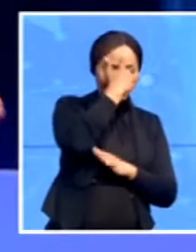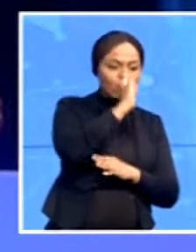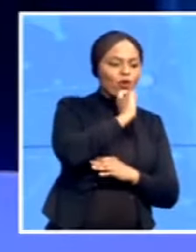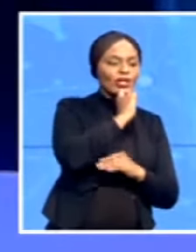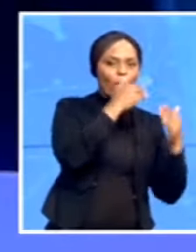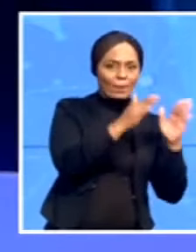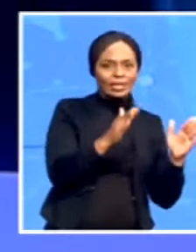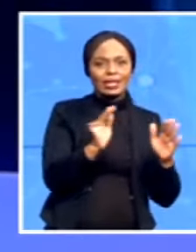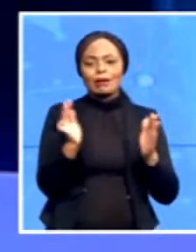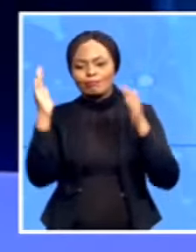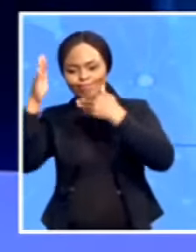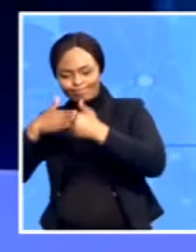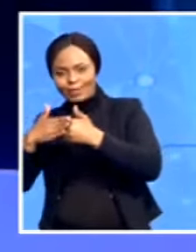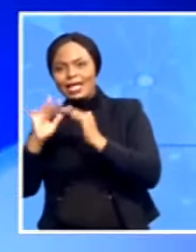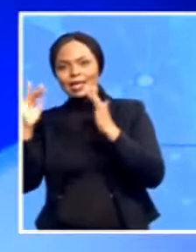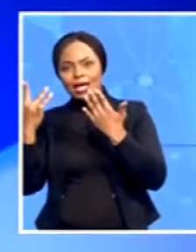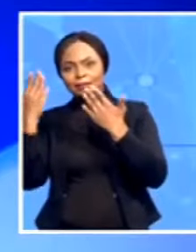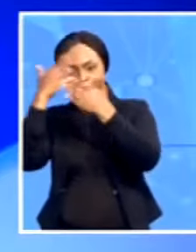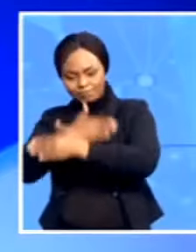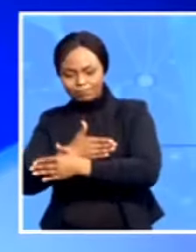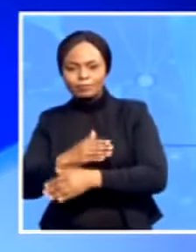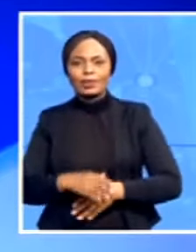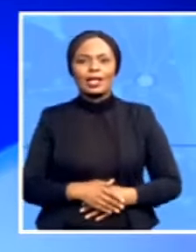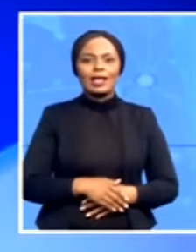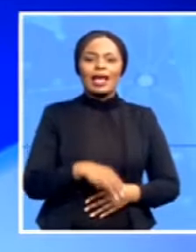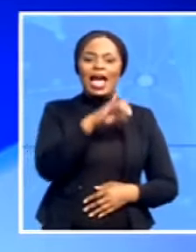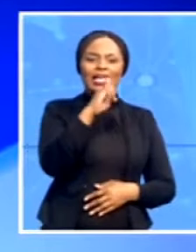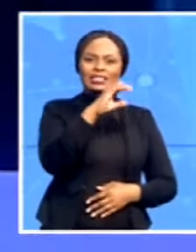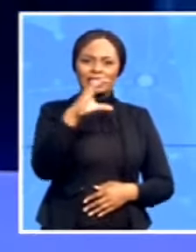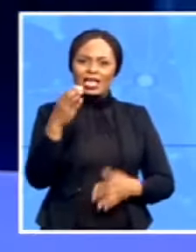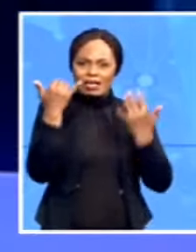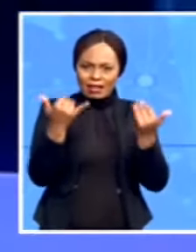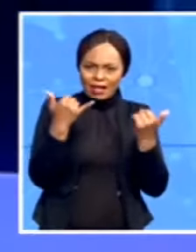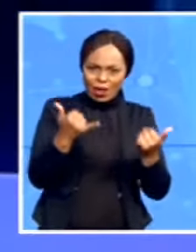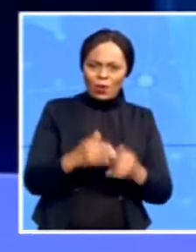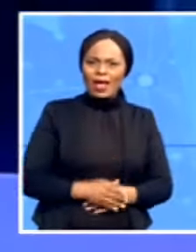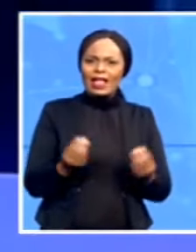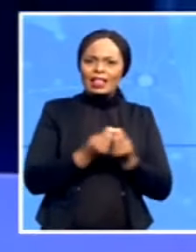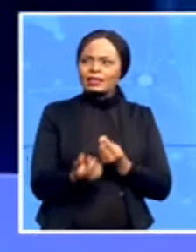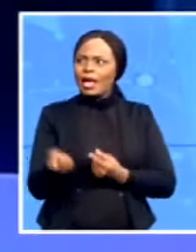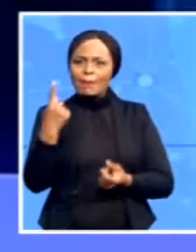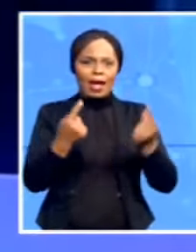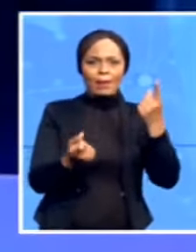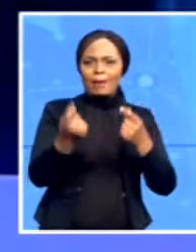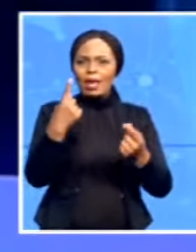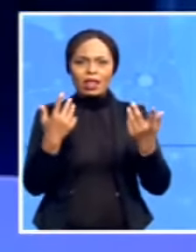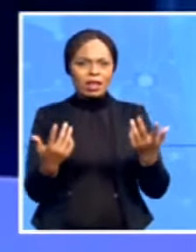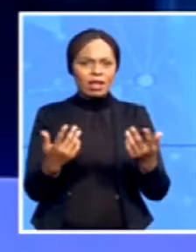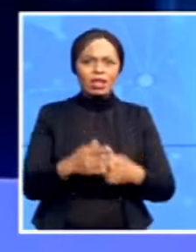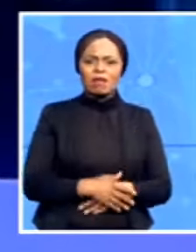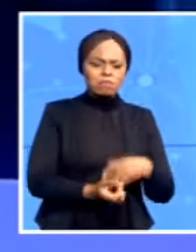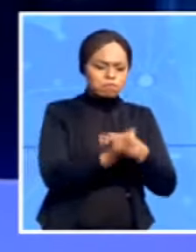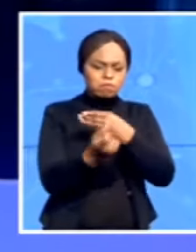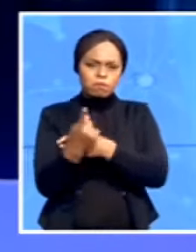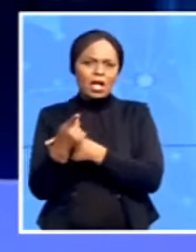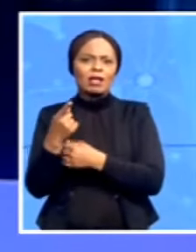us as well, things come up in seconds. It talks to the credibility, it talks to the transparency, it talks to